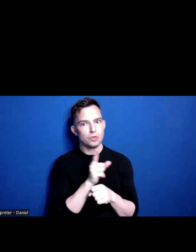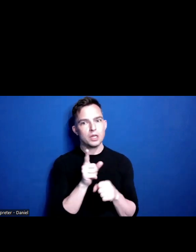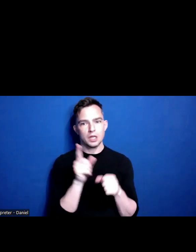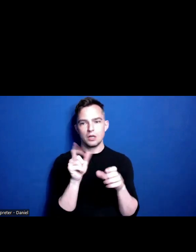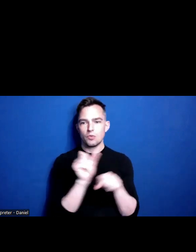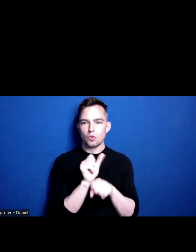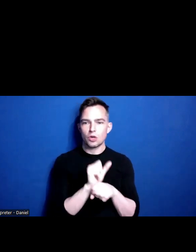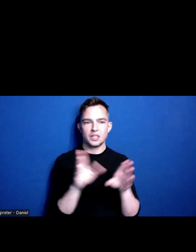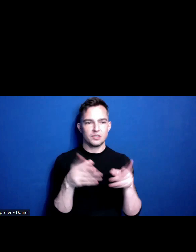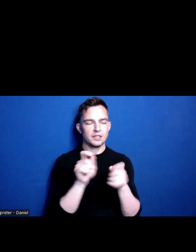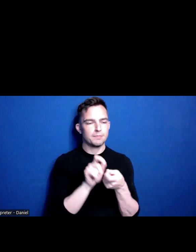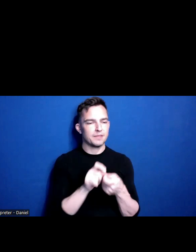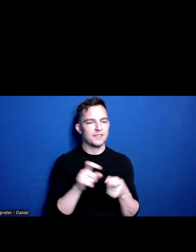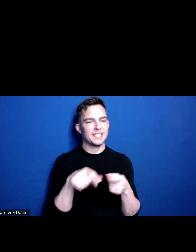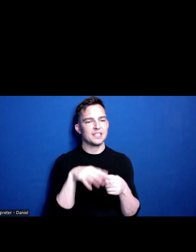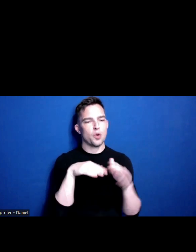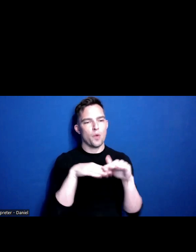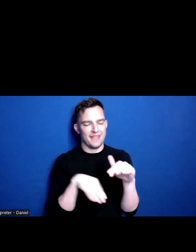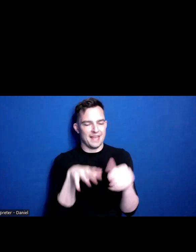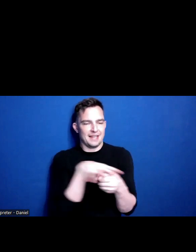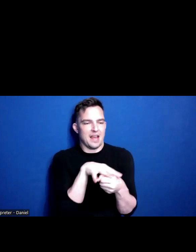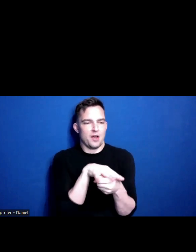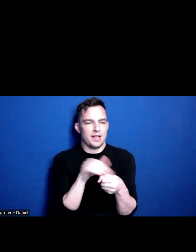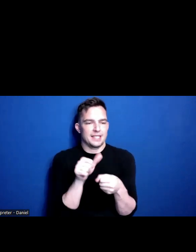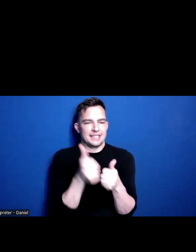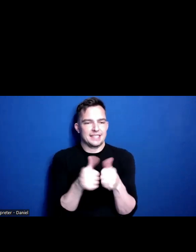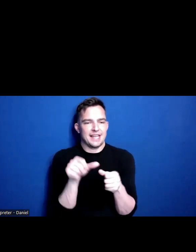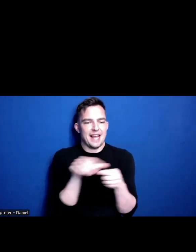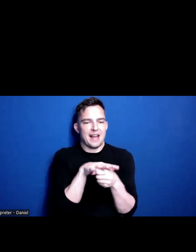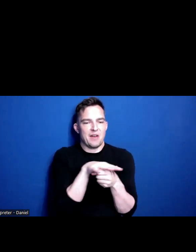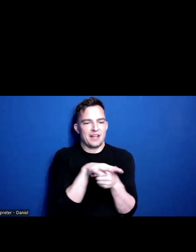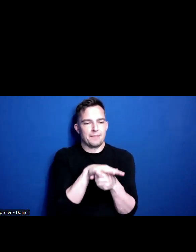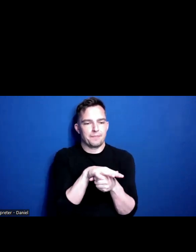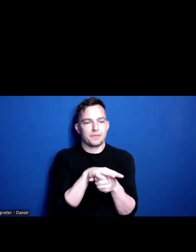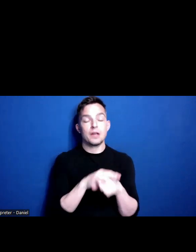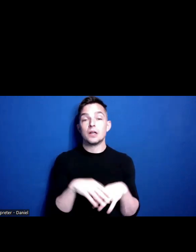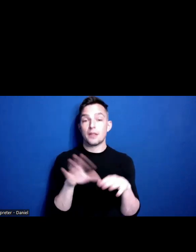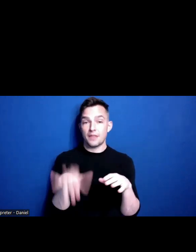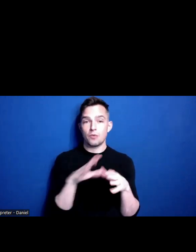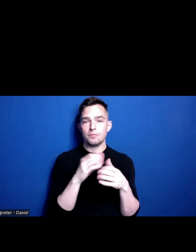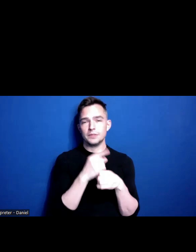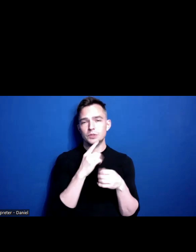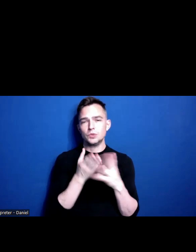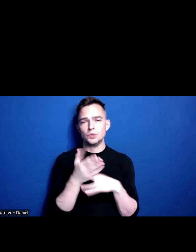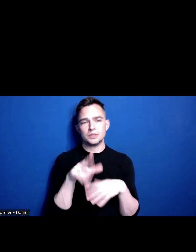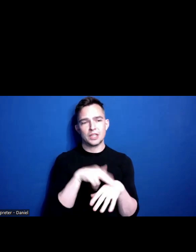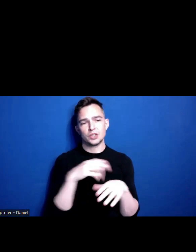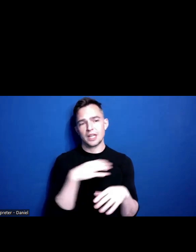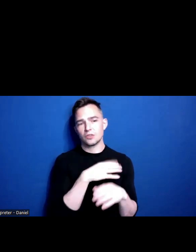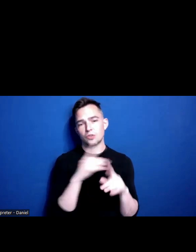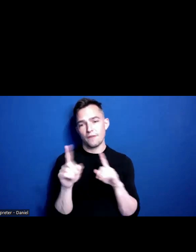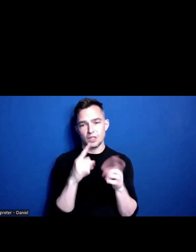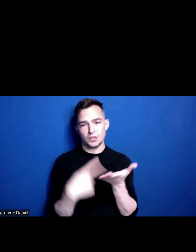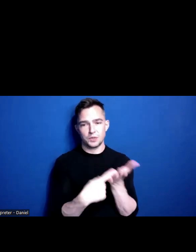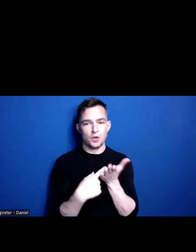the specific needs in our area. So with that, we're looking at making sure that through this National Council conversation,